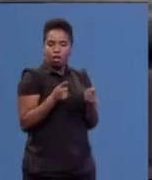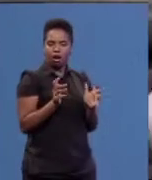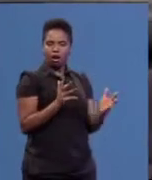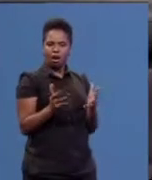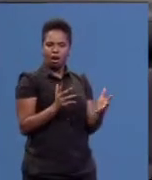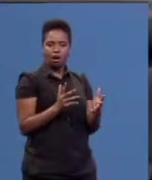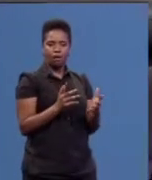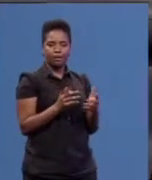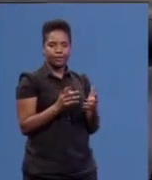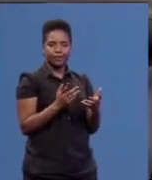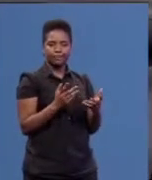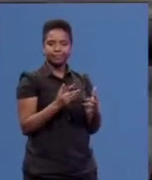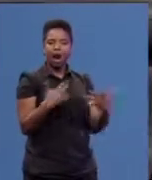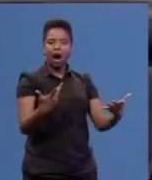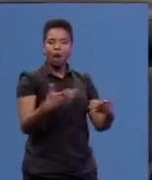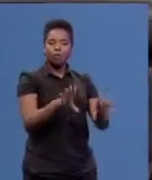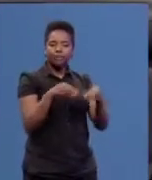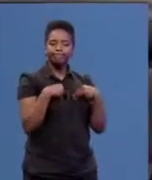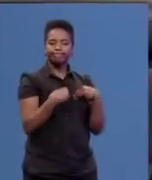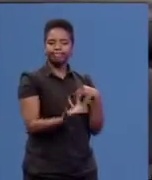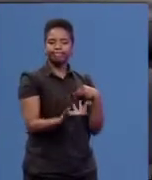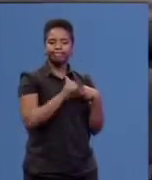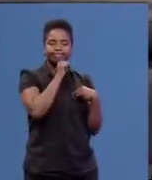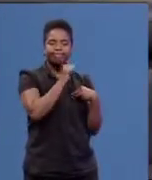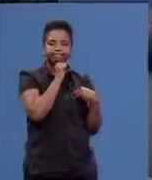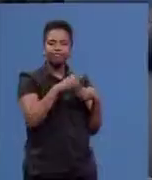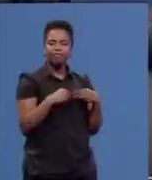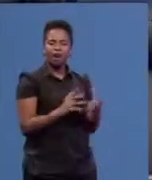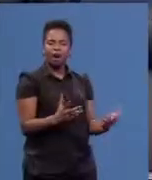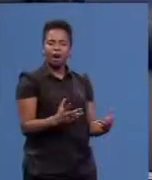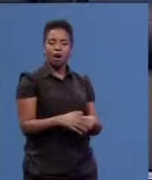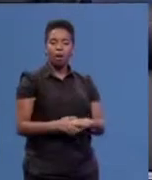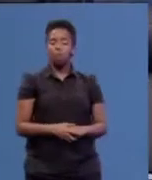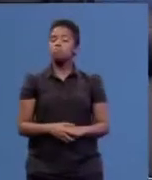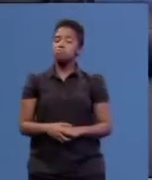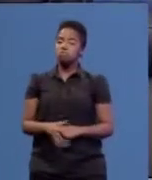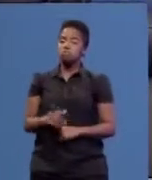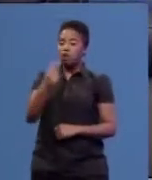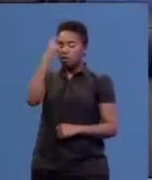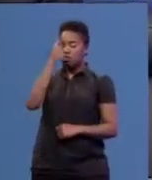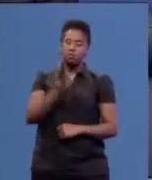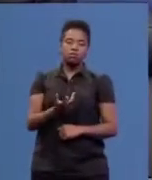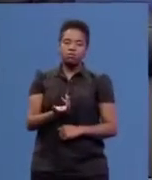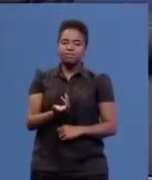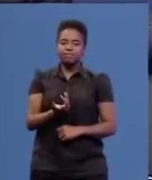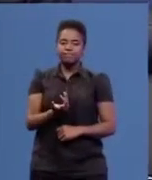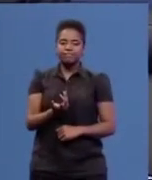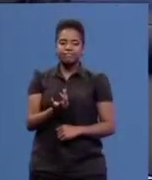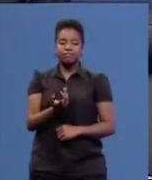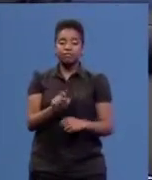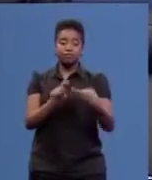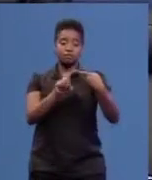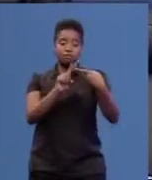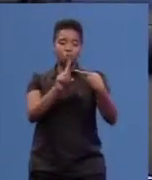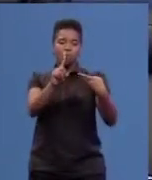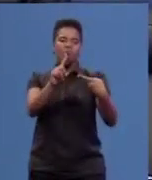of clinging on or letting go. What are some of the coping mechanisms you would suggest? Well, I think Abantu must allow people to talk about it, number one, but